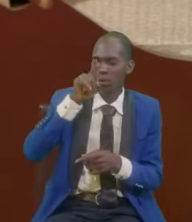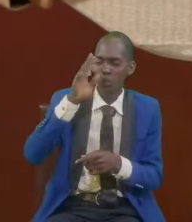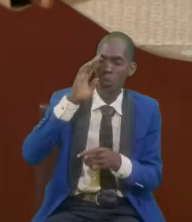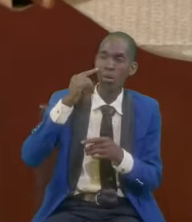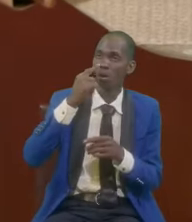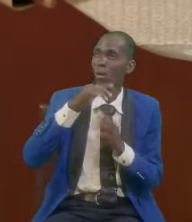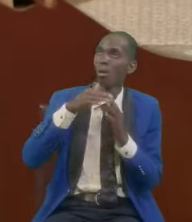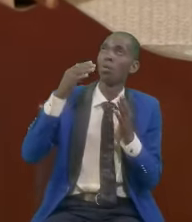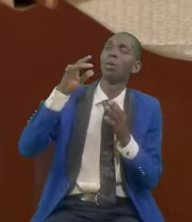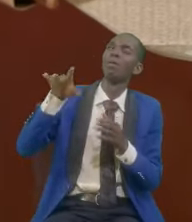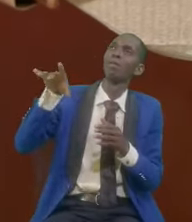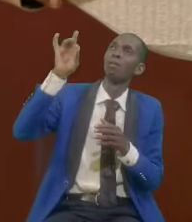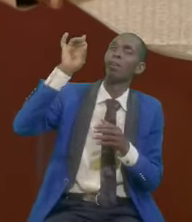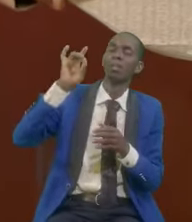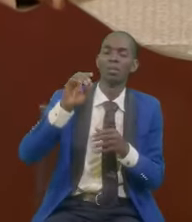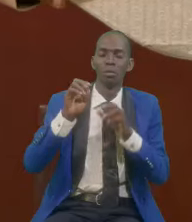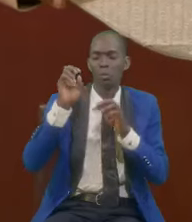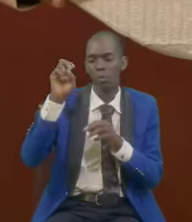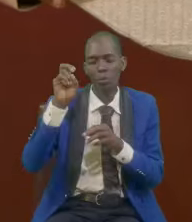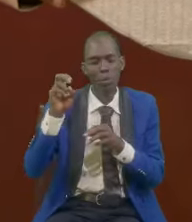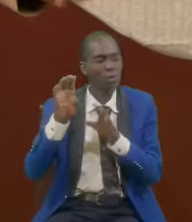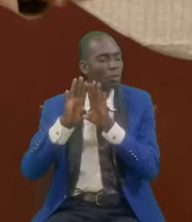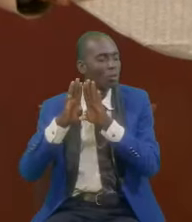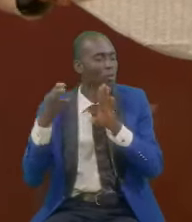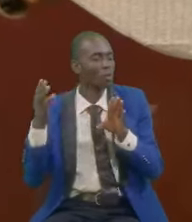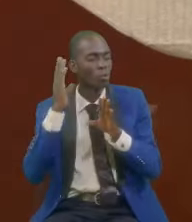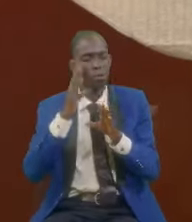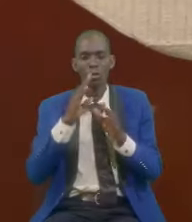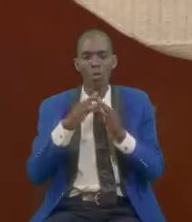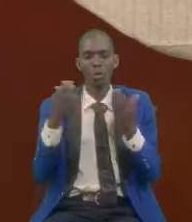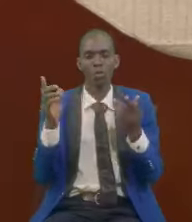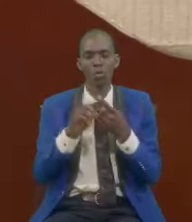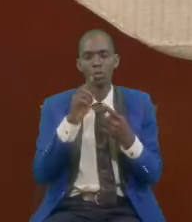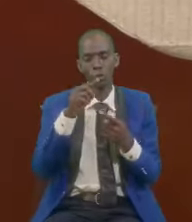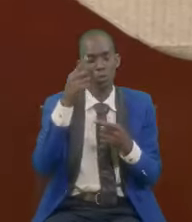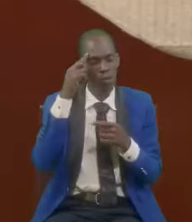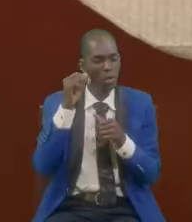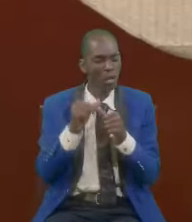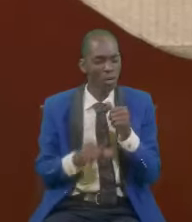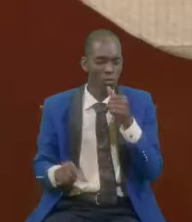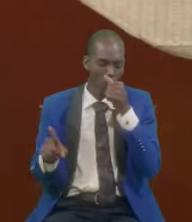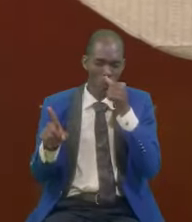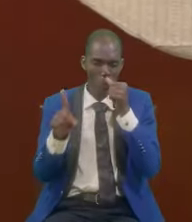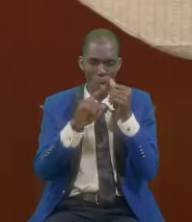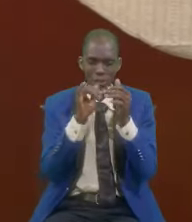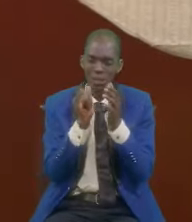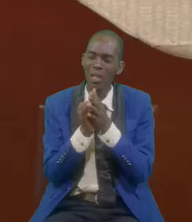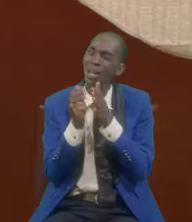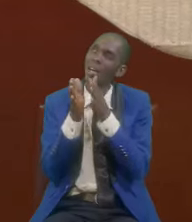find. Knock and it shall be opened unto you. For everyone that